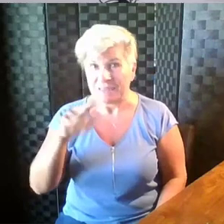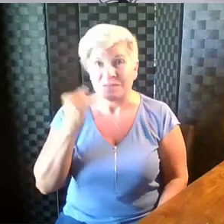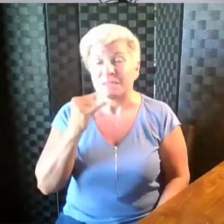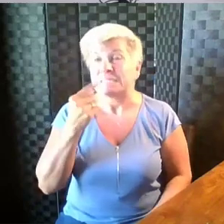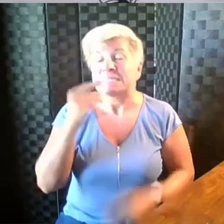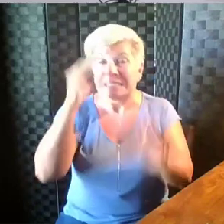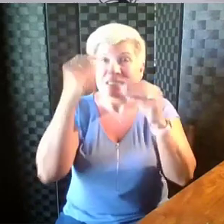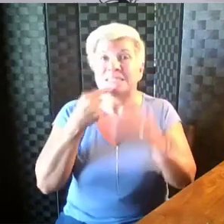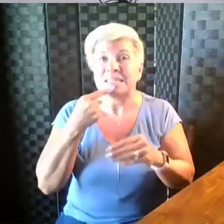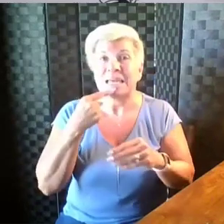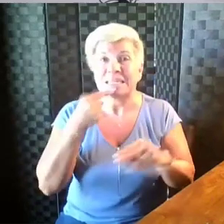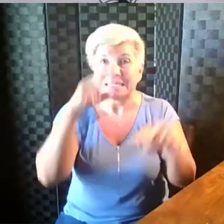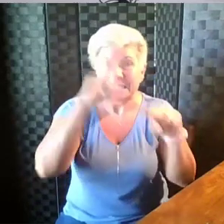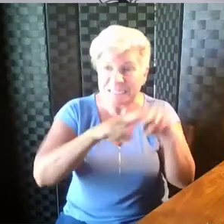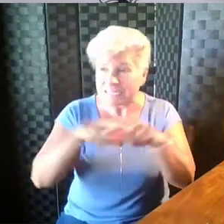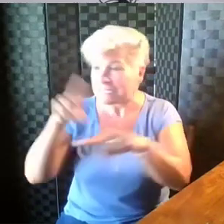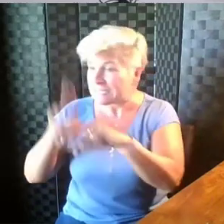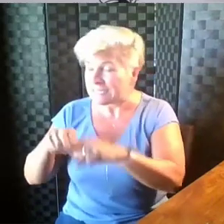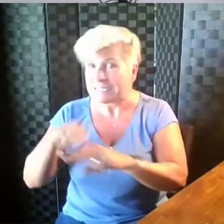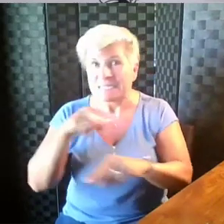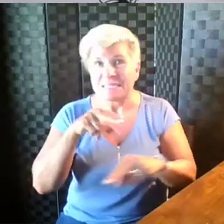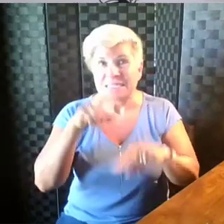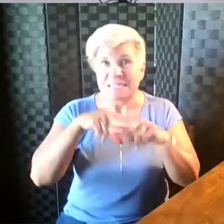you know that you need to go and sit down in your chair.